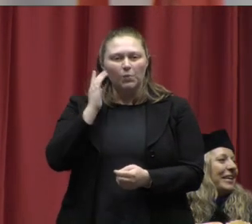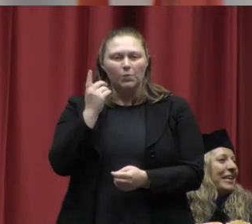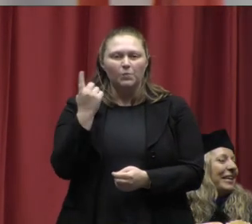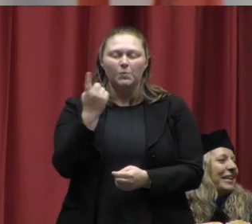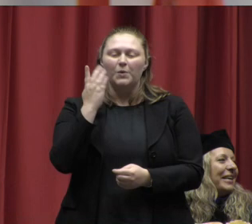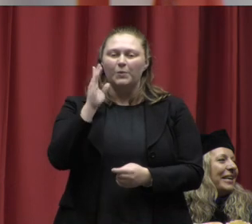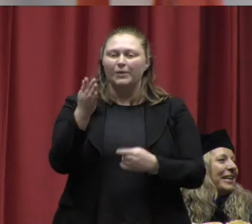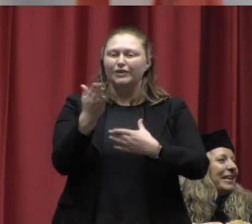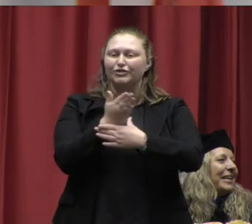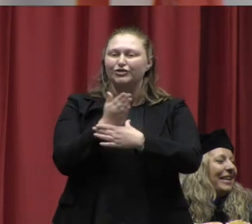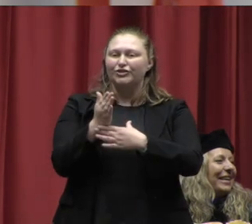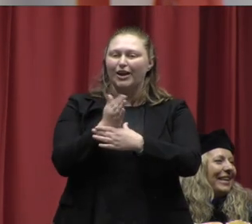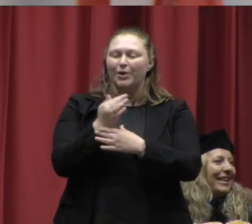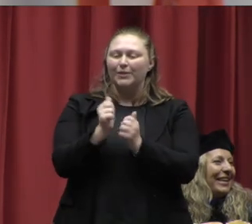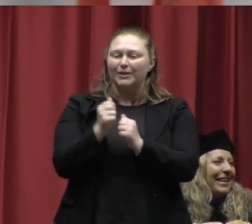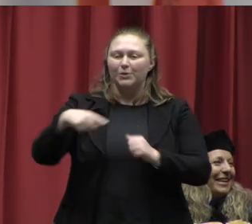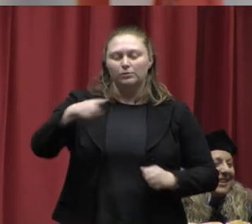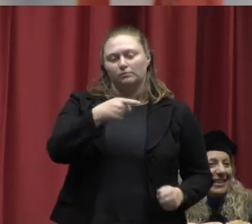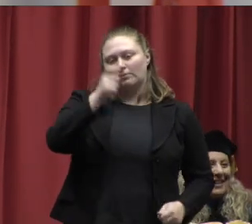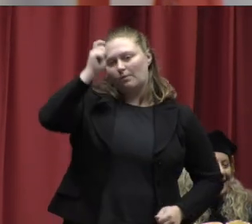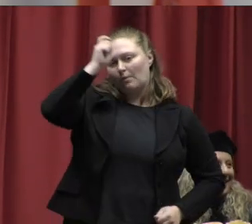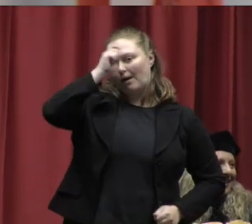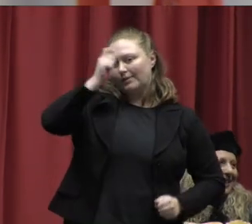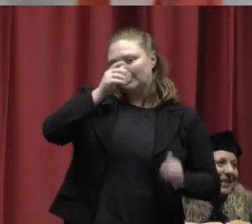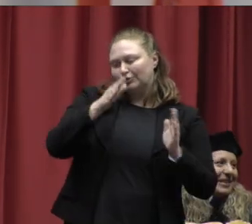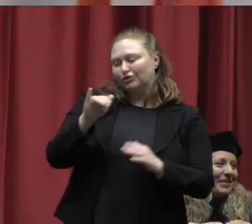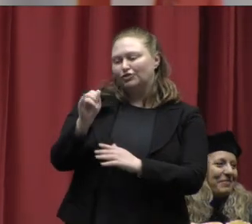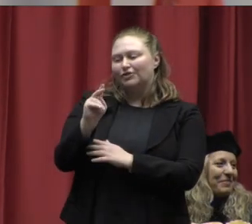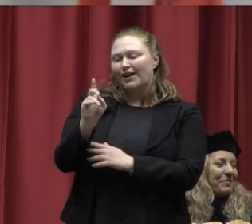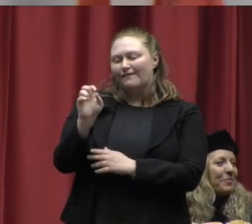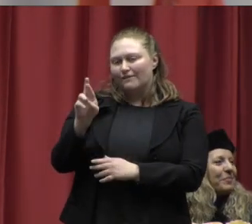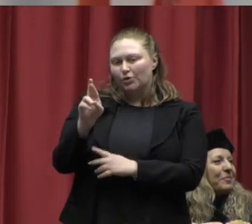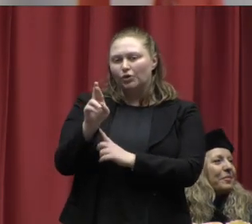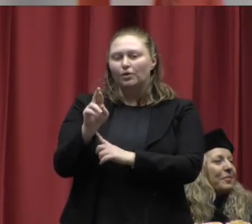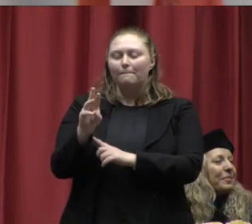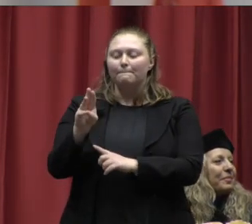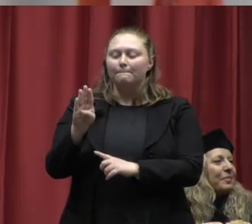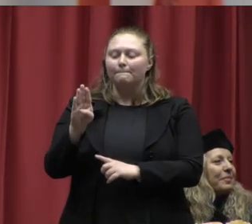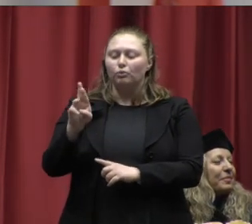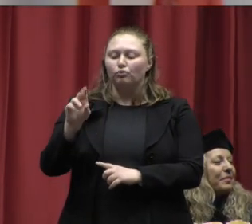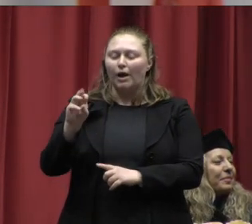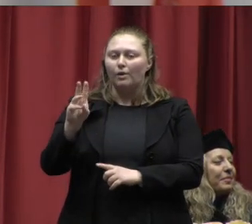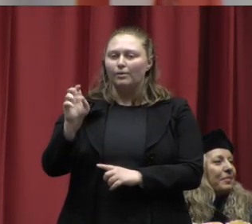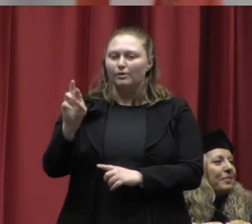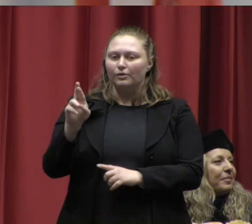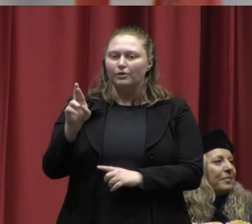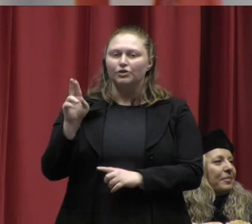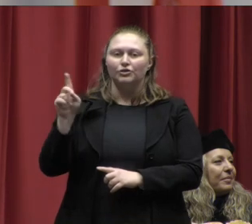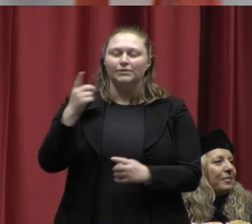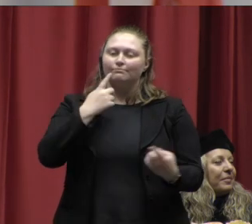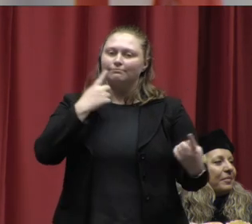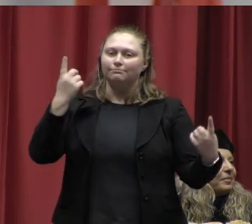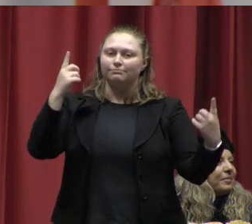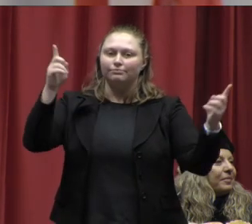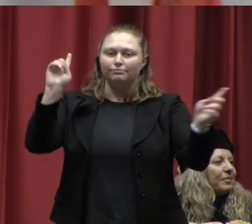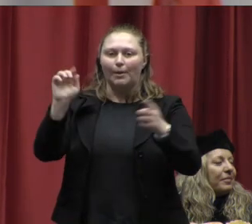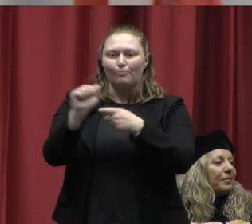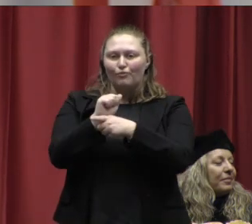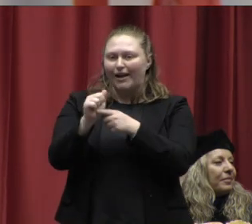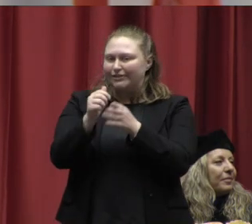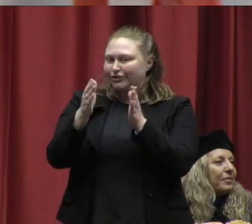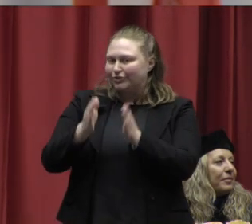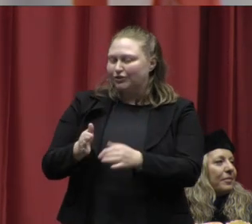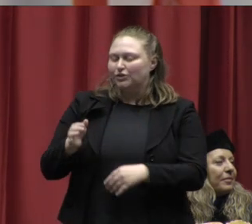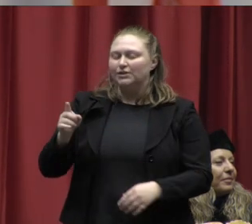wise sage. Jennifer Brower is a marketer, strategist, and public relations practitioner.